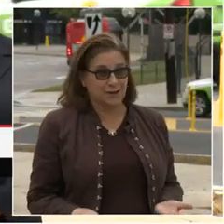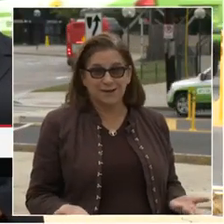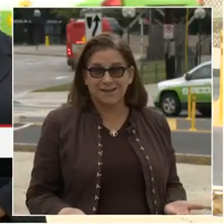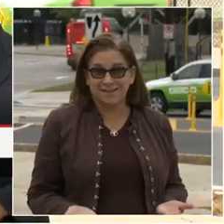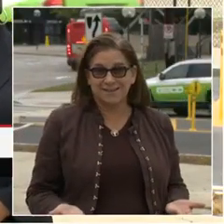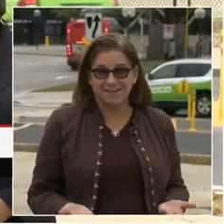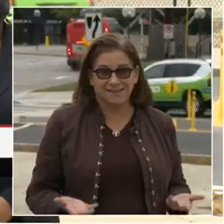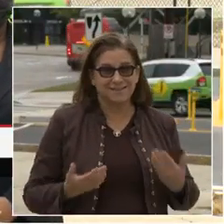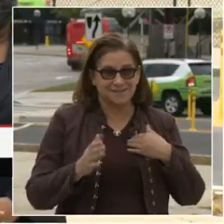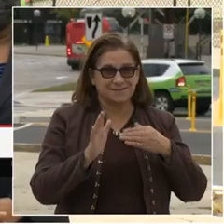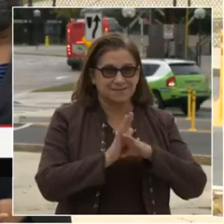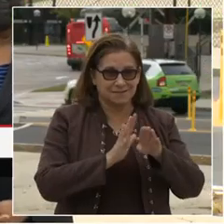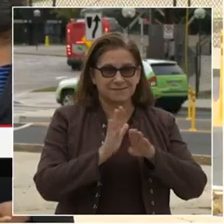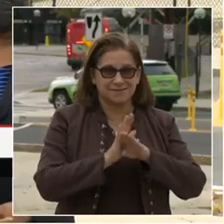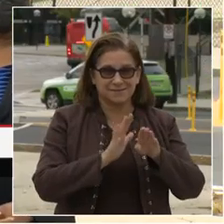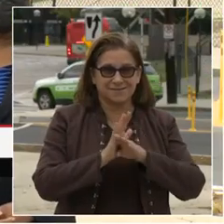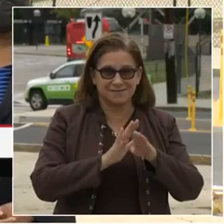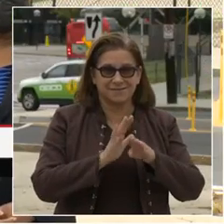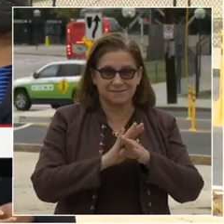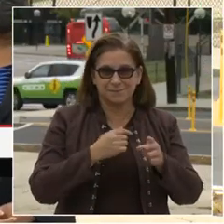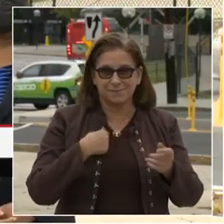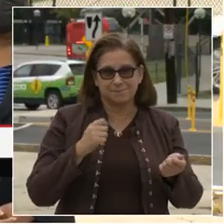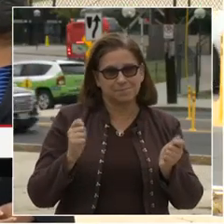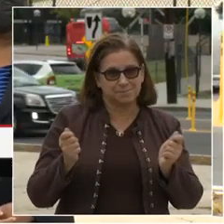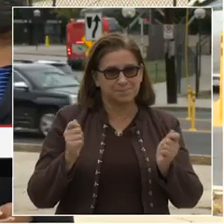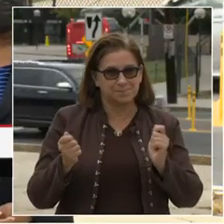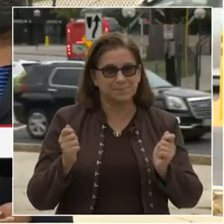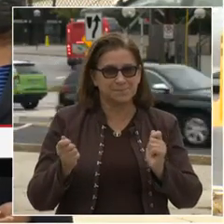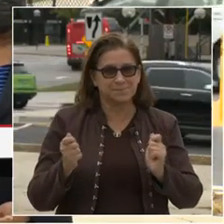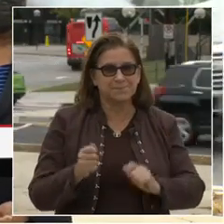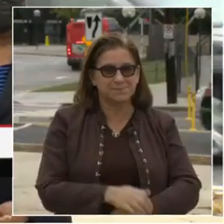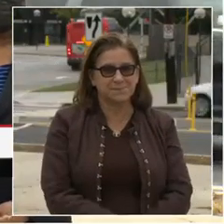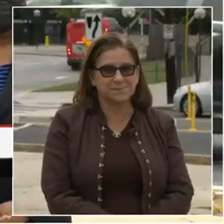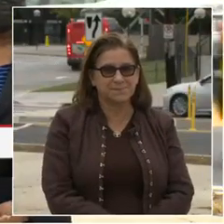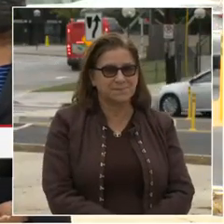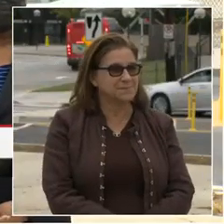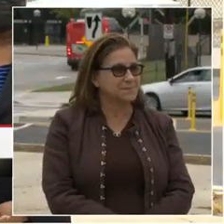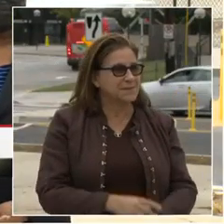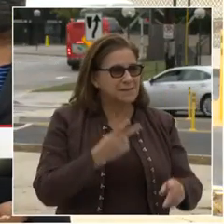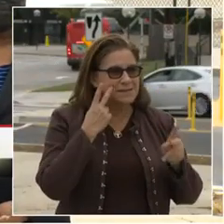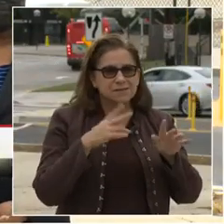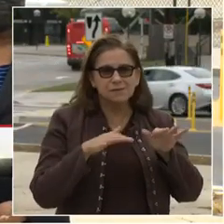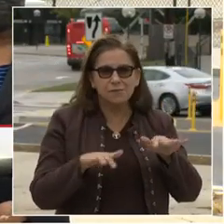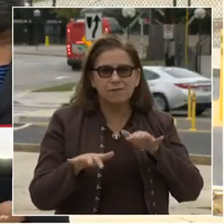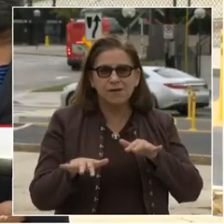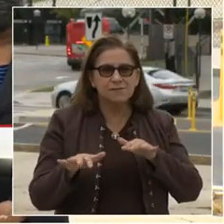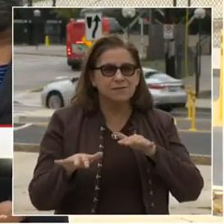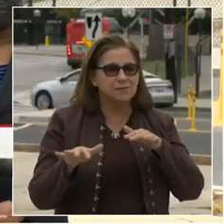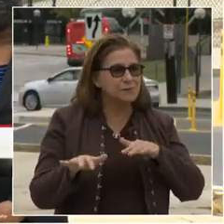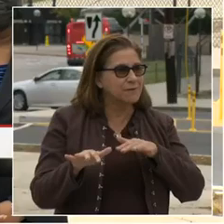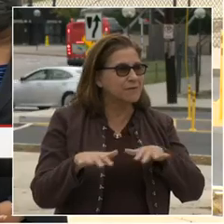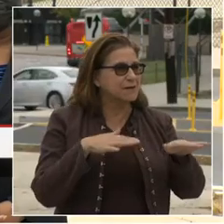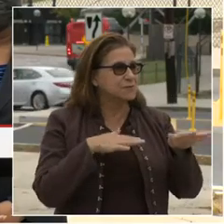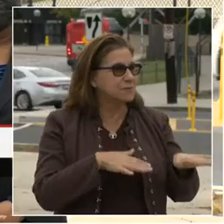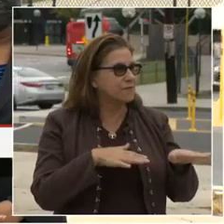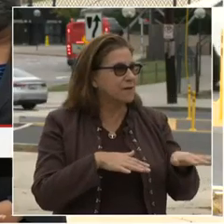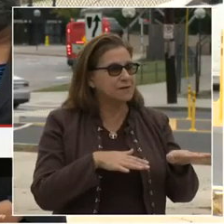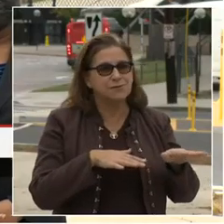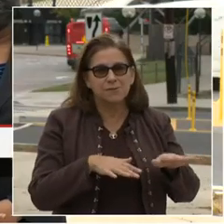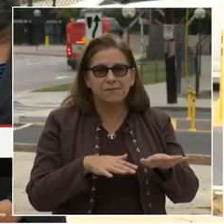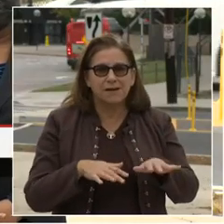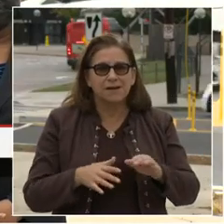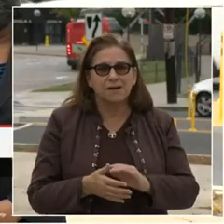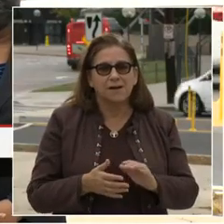because neighbors and everybody saw all the traffic complex accidents and pedestrian, including